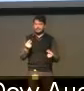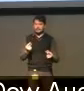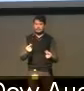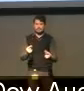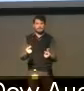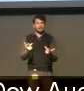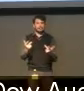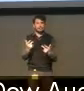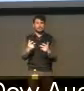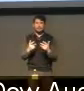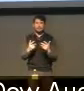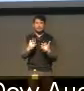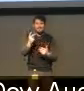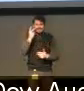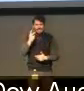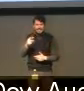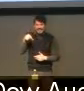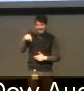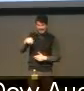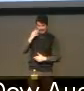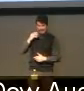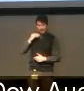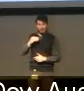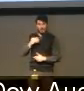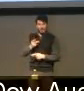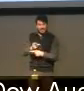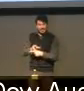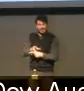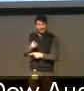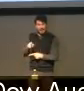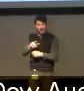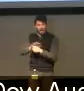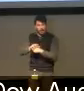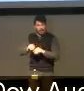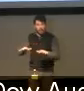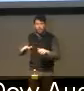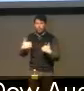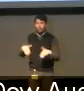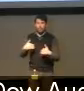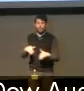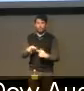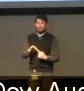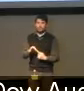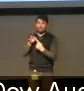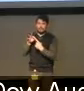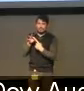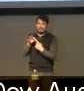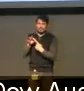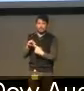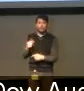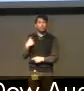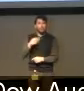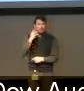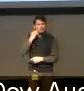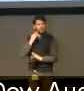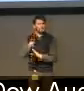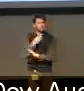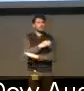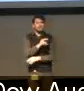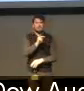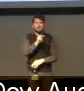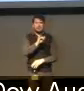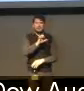experience taking care of these patients. We know that we're not unique in the RICU, as the CCMU, the NICU, and many other units are taking care